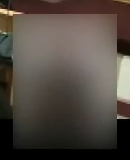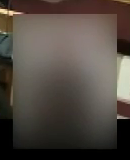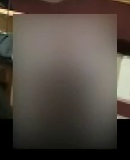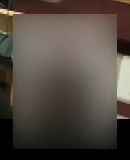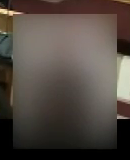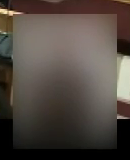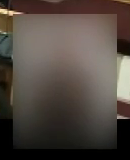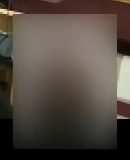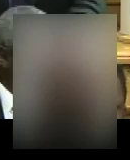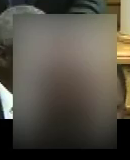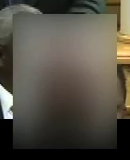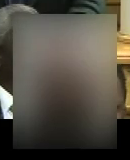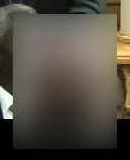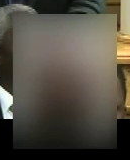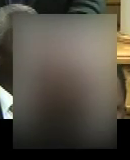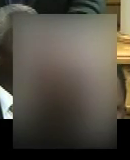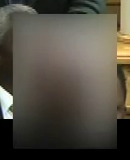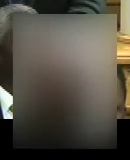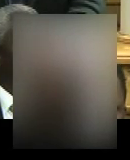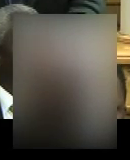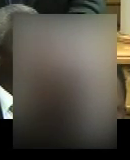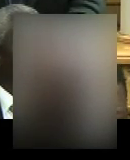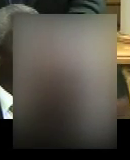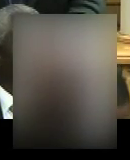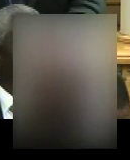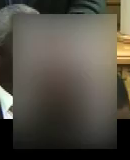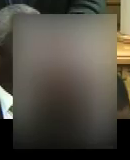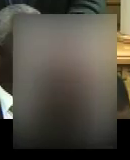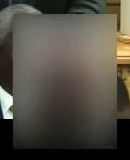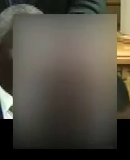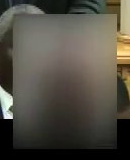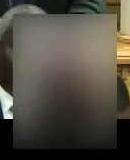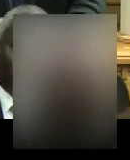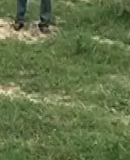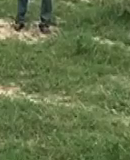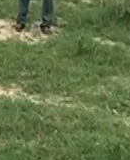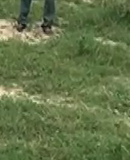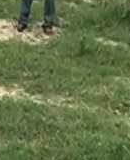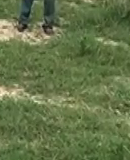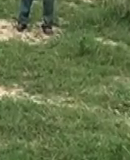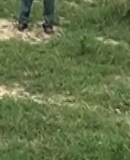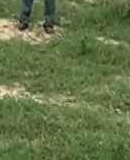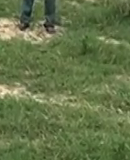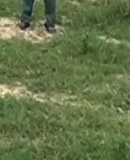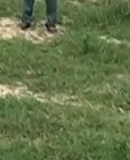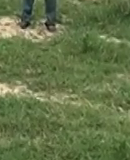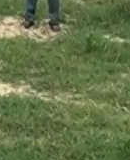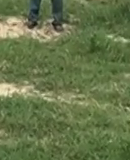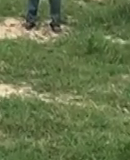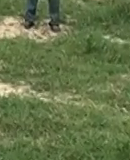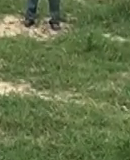The government postponed the conference last year, citing the need for broad-based consultations with the